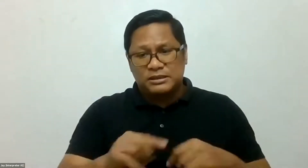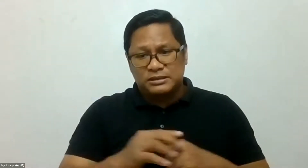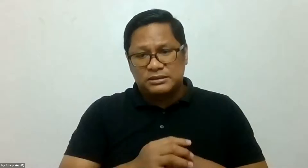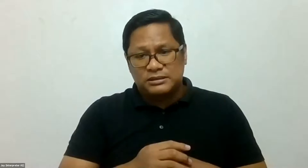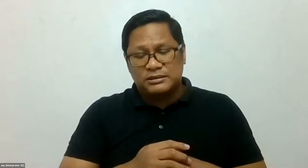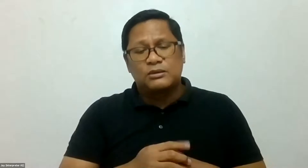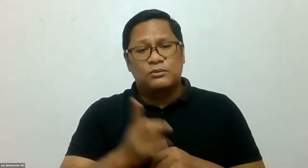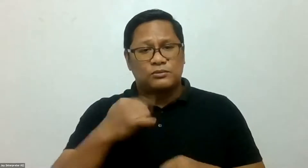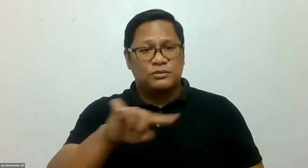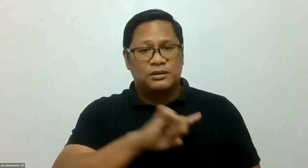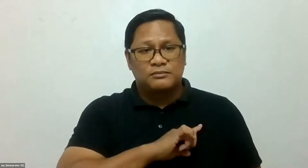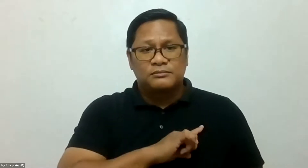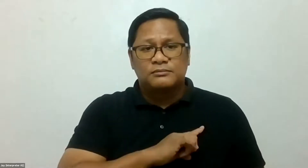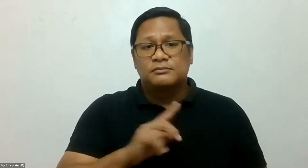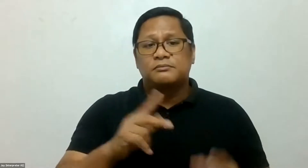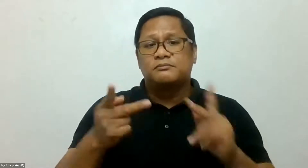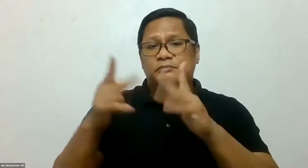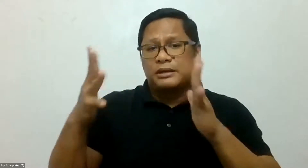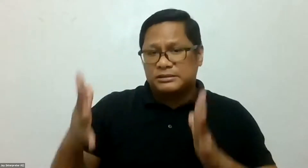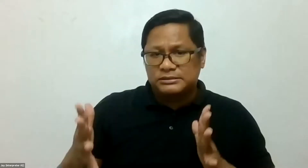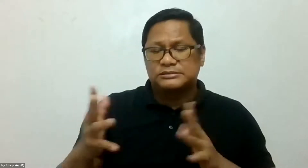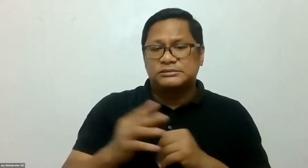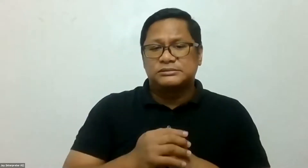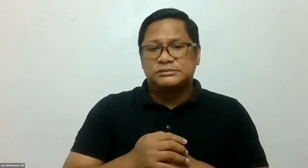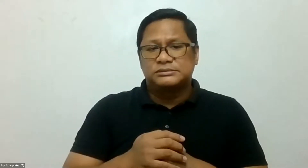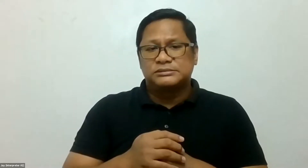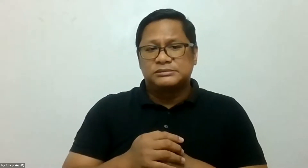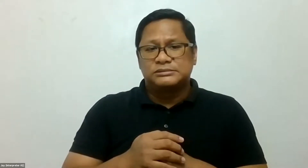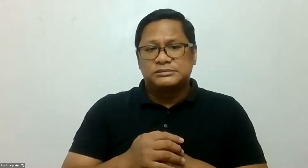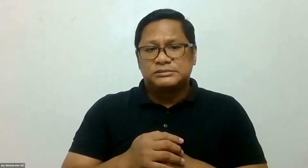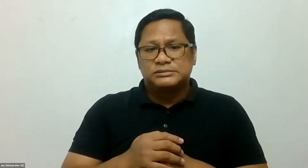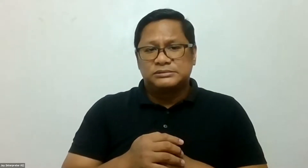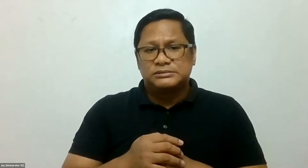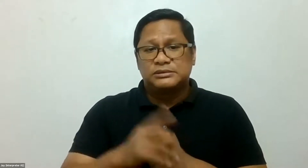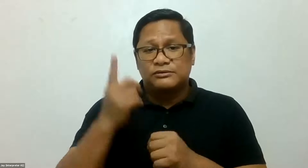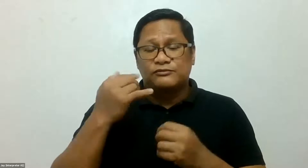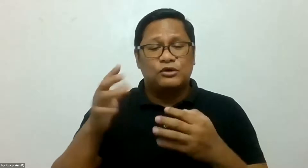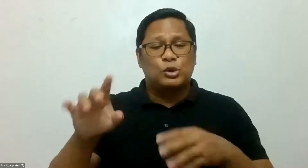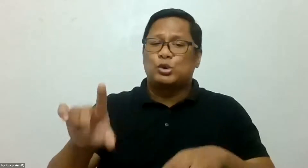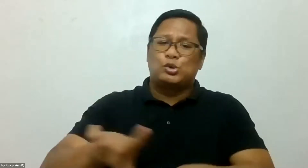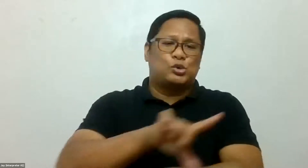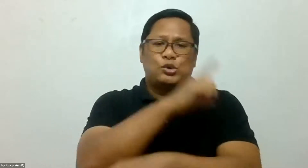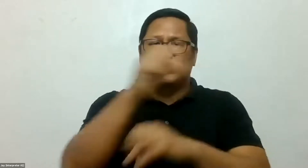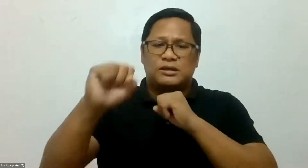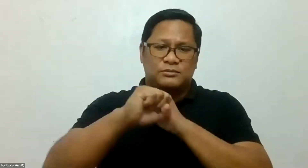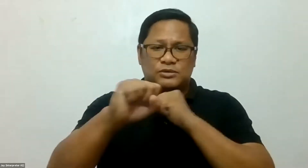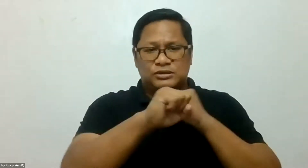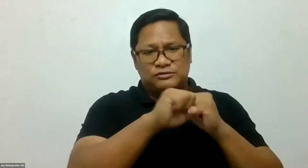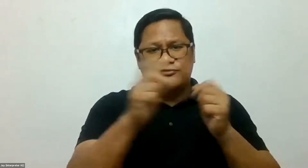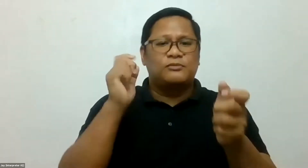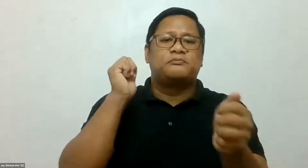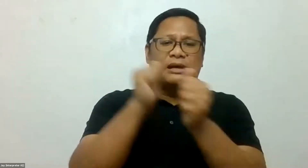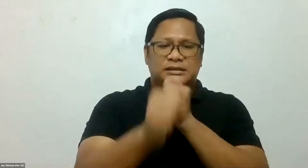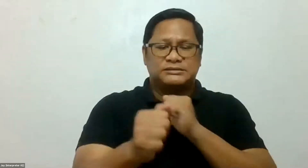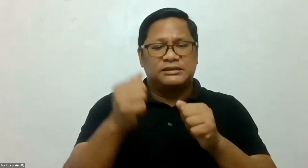We've been partners and in this long advocacy for passing the National